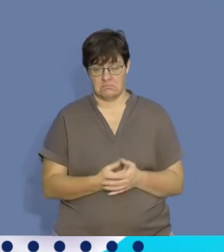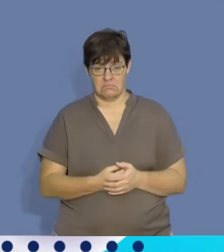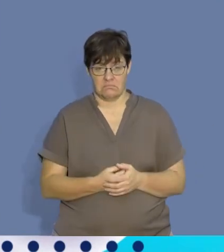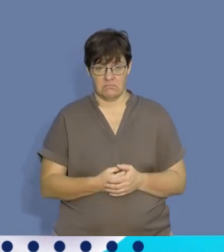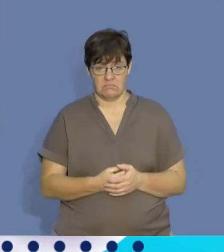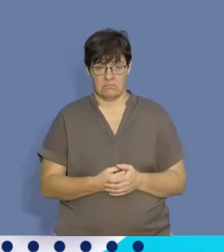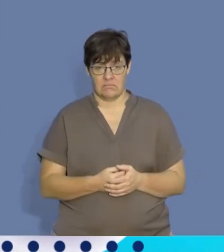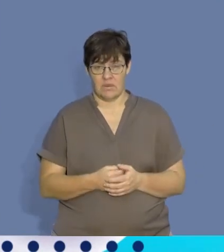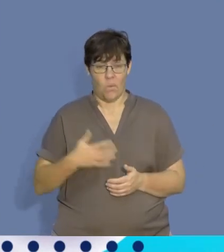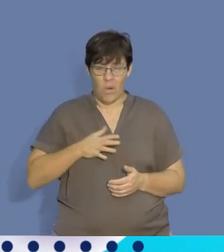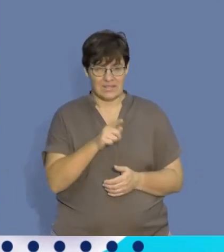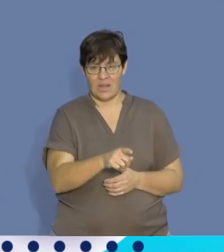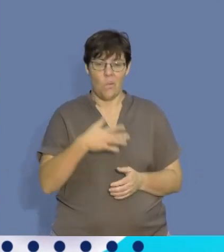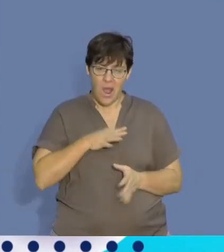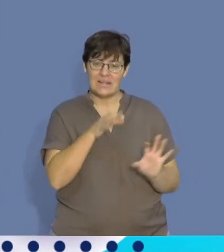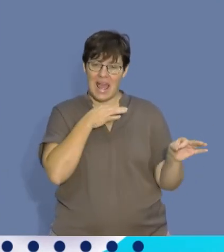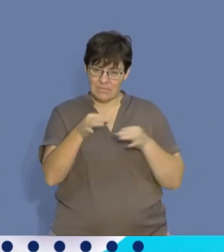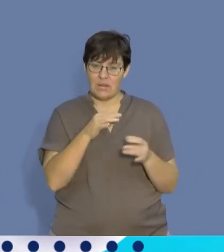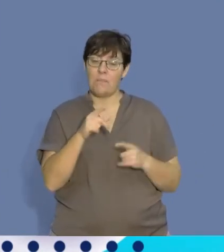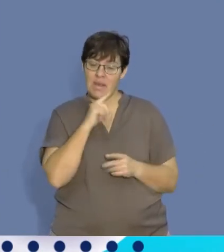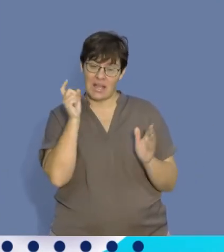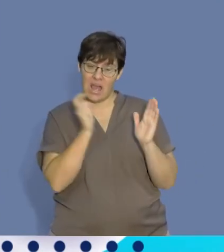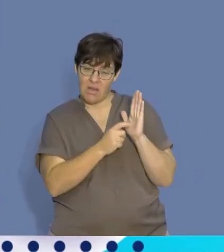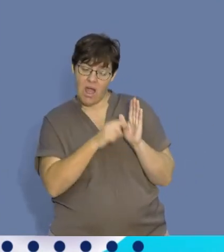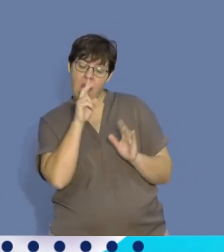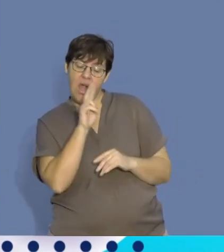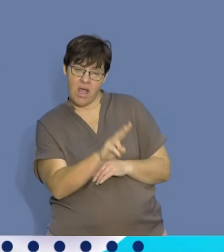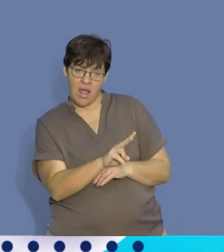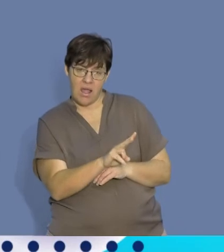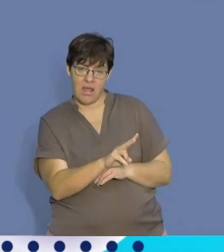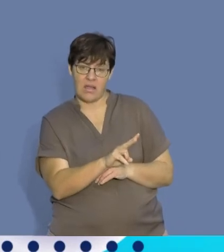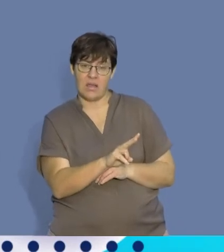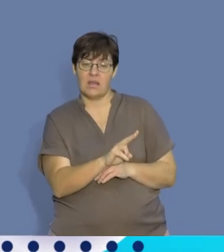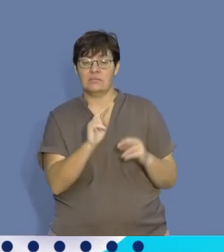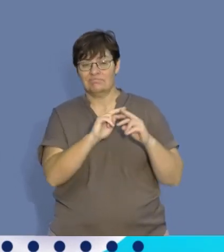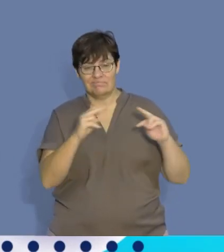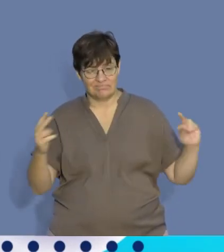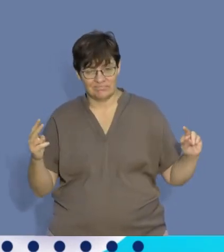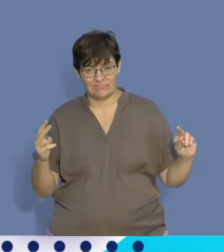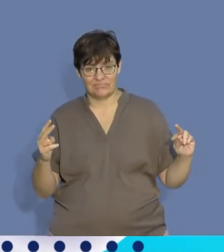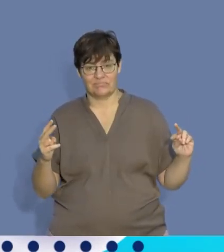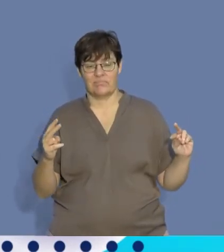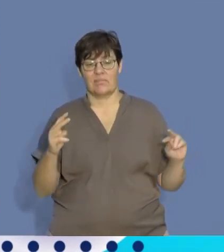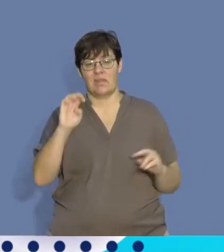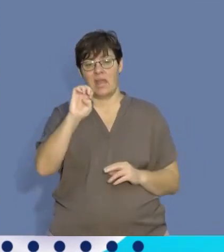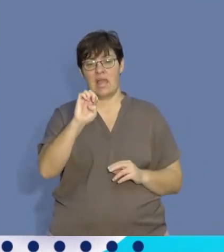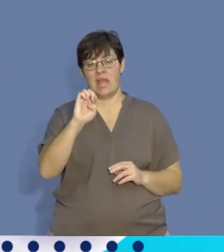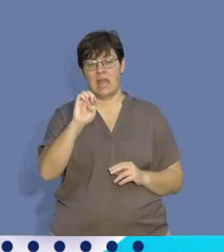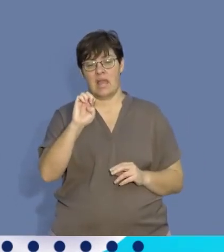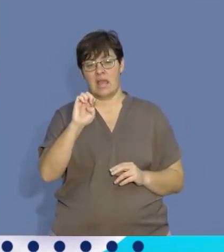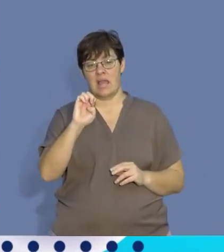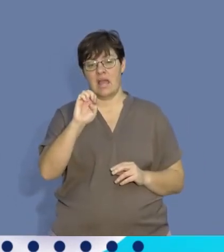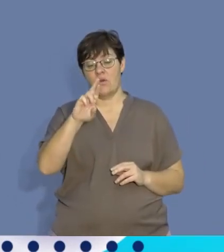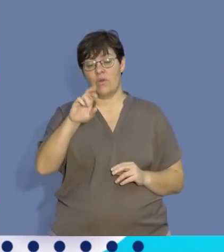That's not what I want, okay? We need to recognize that we're looking at the type of electrons, type